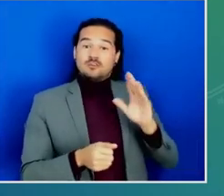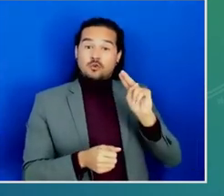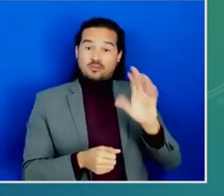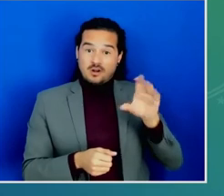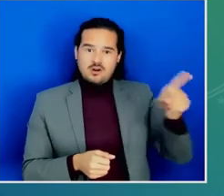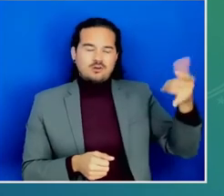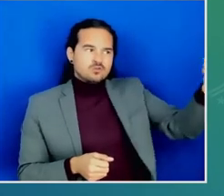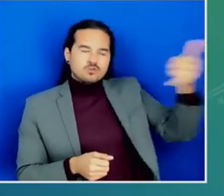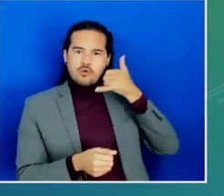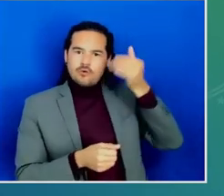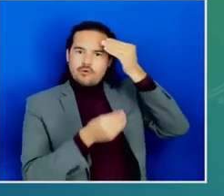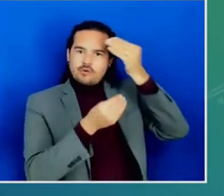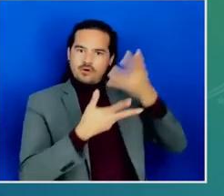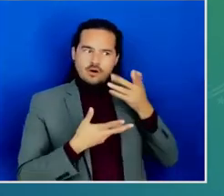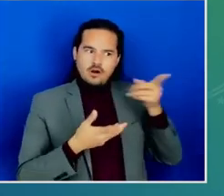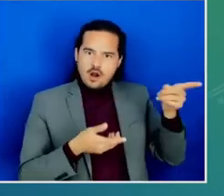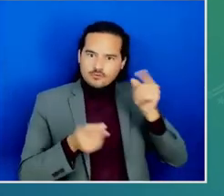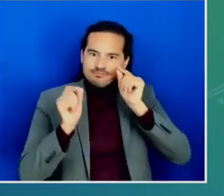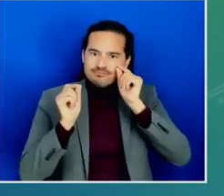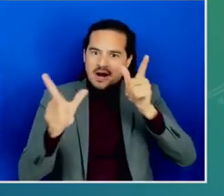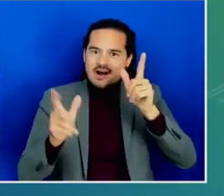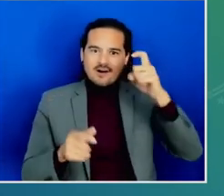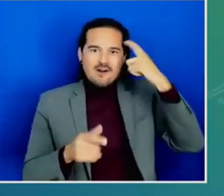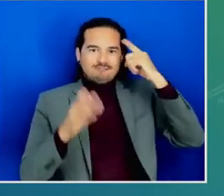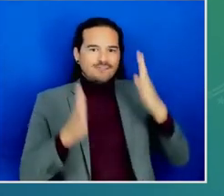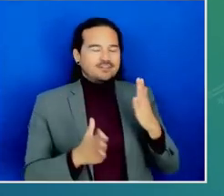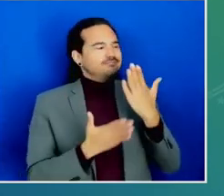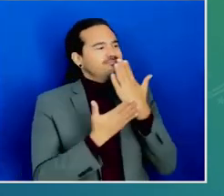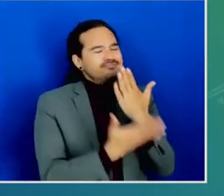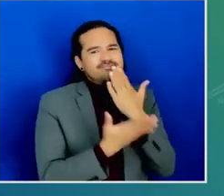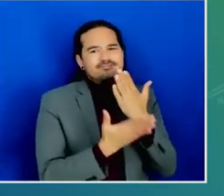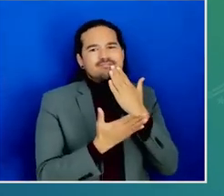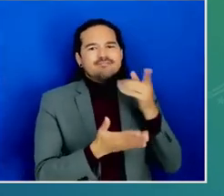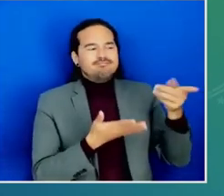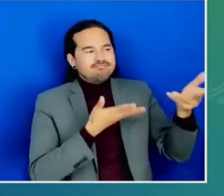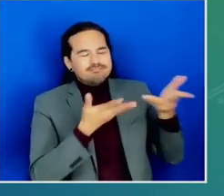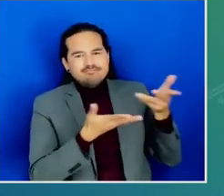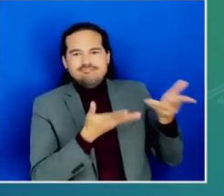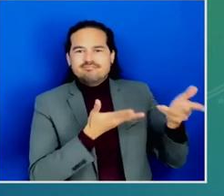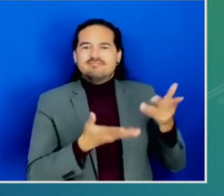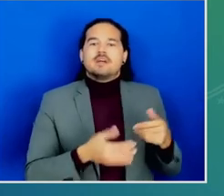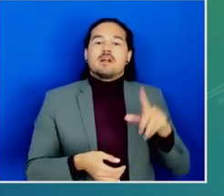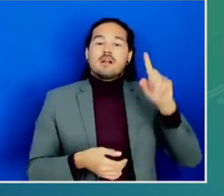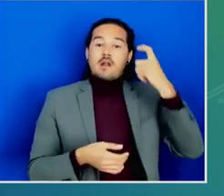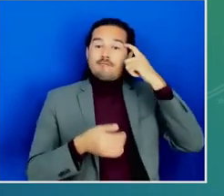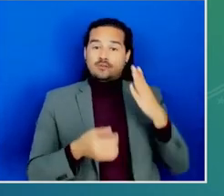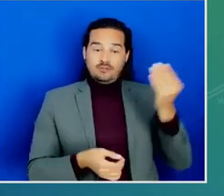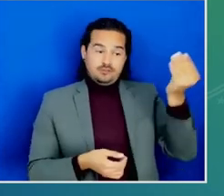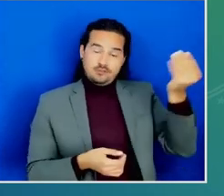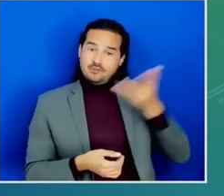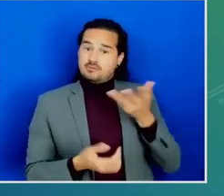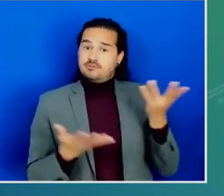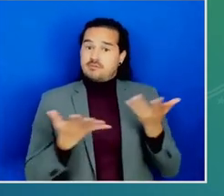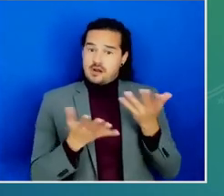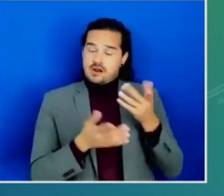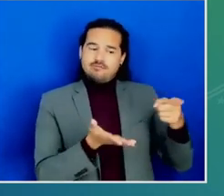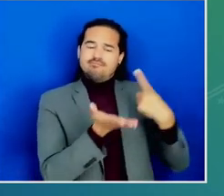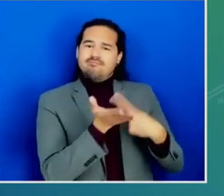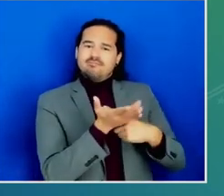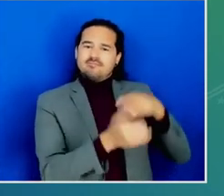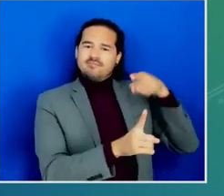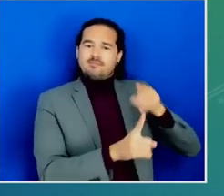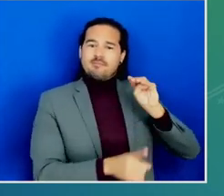Governor, thank you very much for putting up with me. But the environmental quality he's brought to the people across the public and private